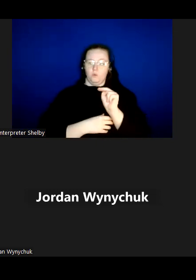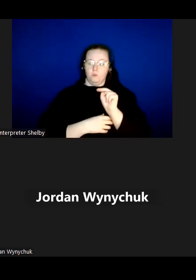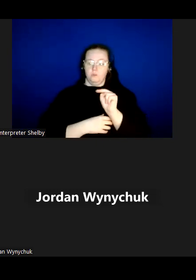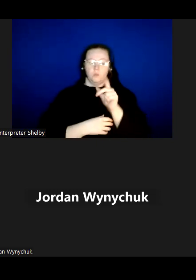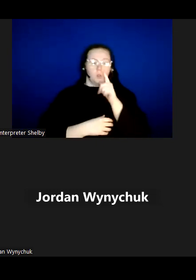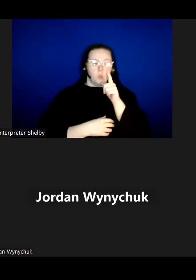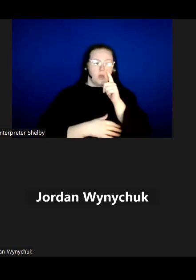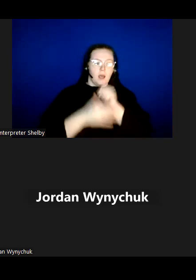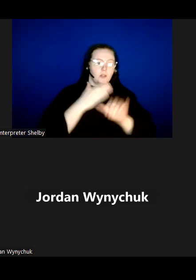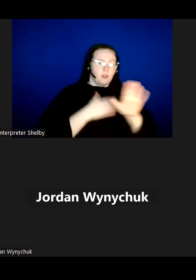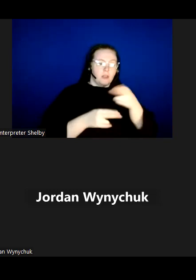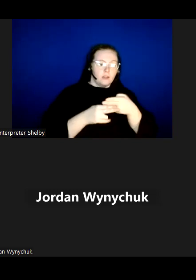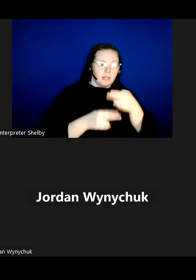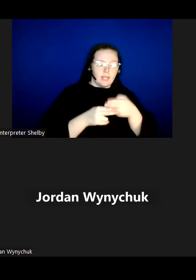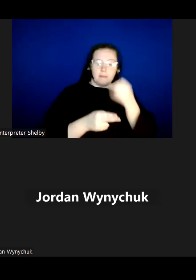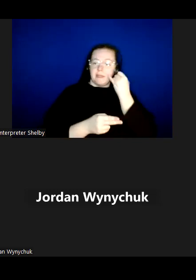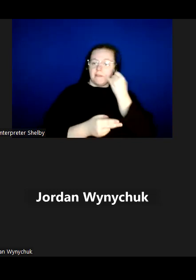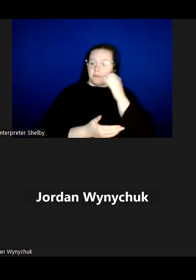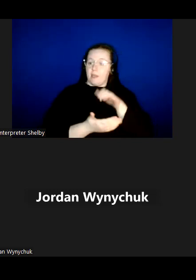is in, if you are married,